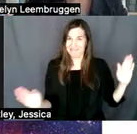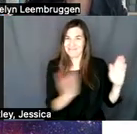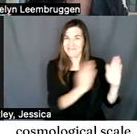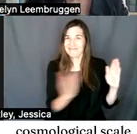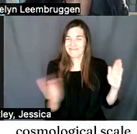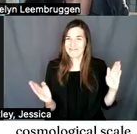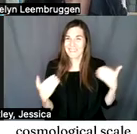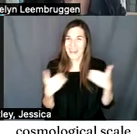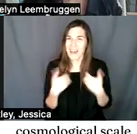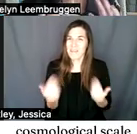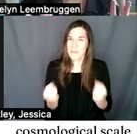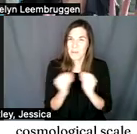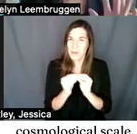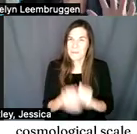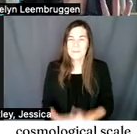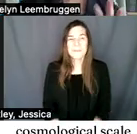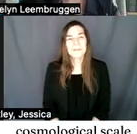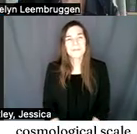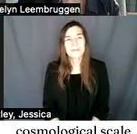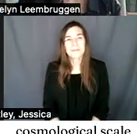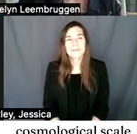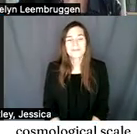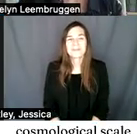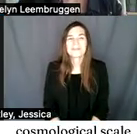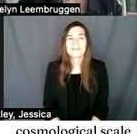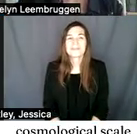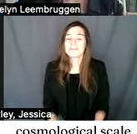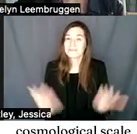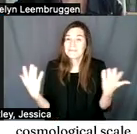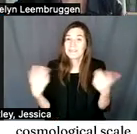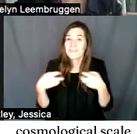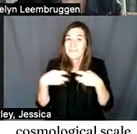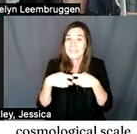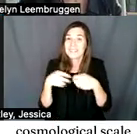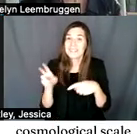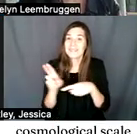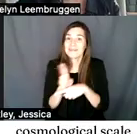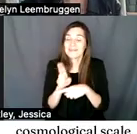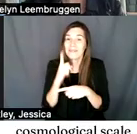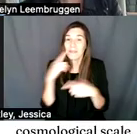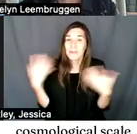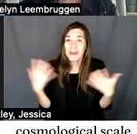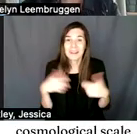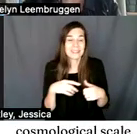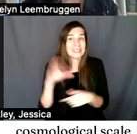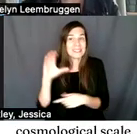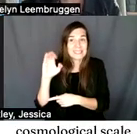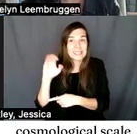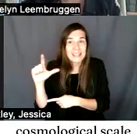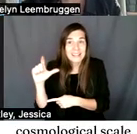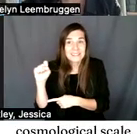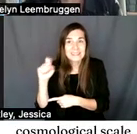middle? Well, there's a lot of stuff in the middle. We can use physics to study the cells that make up plants and